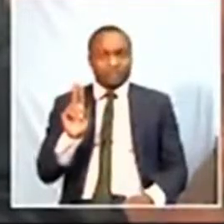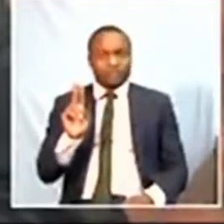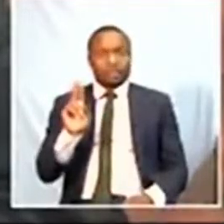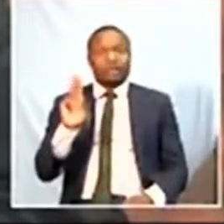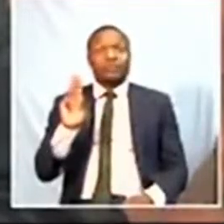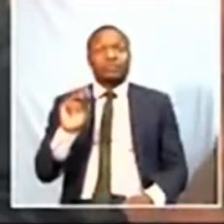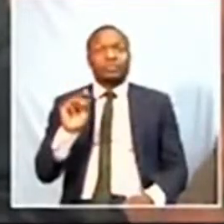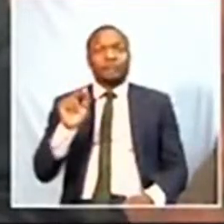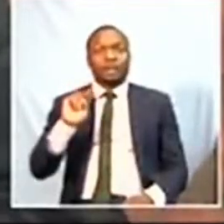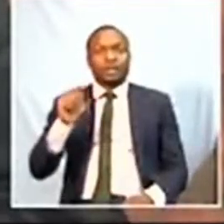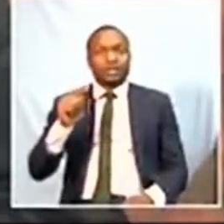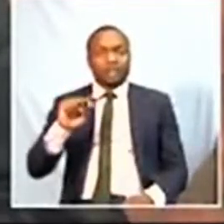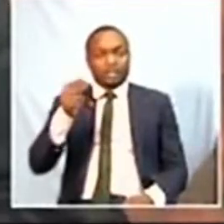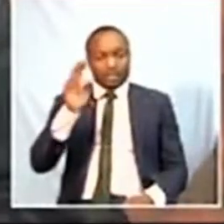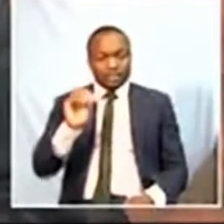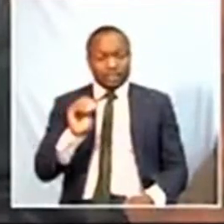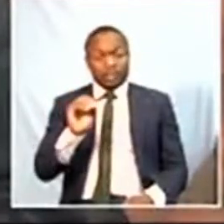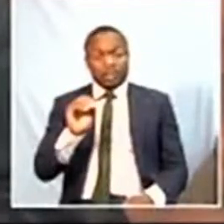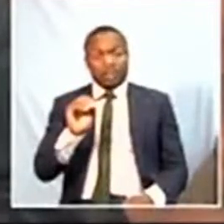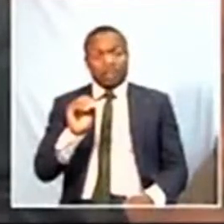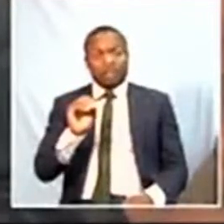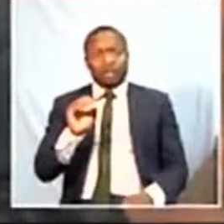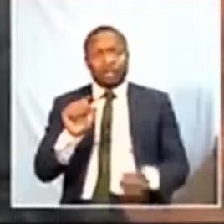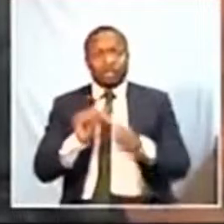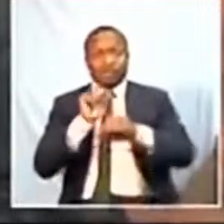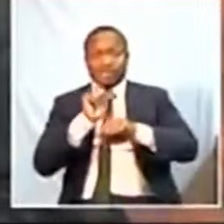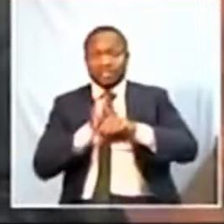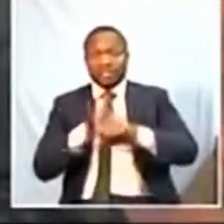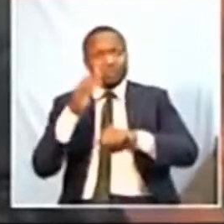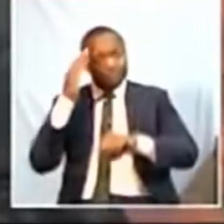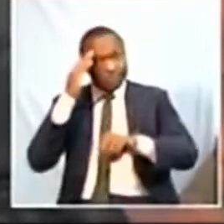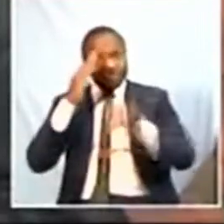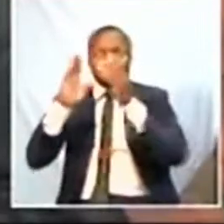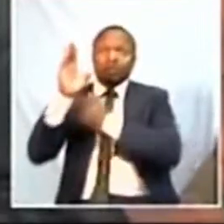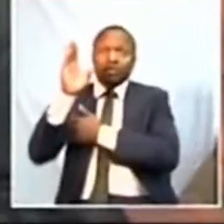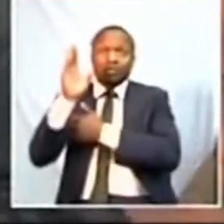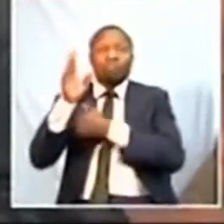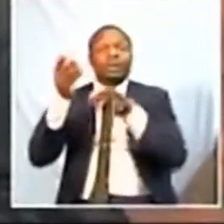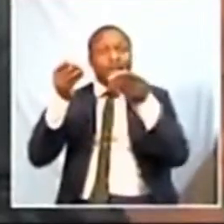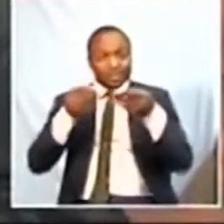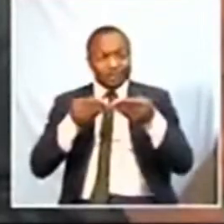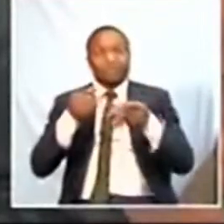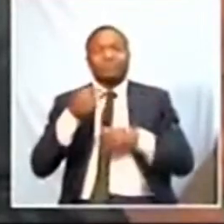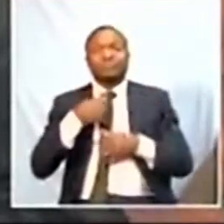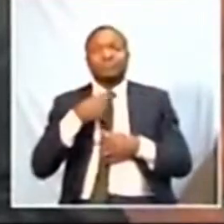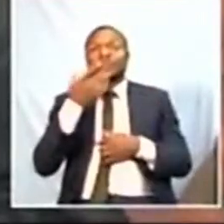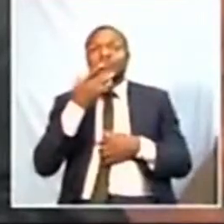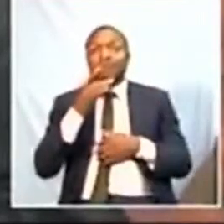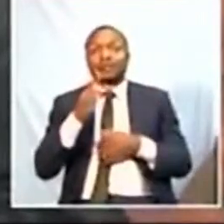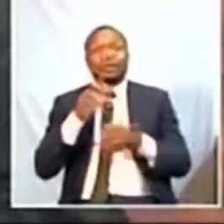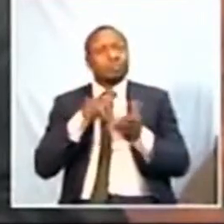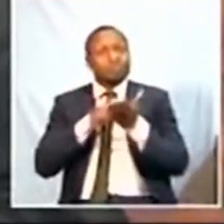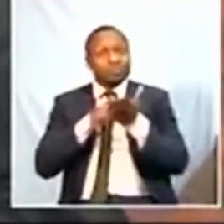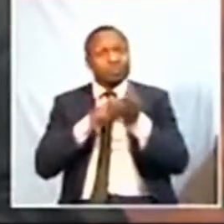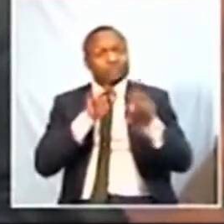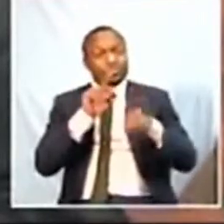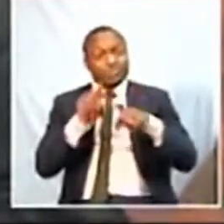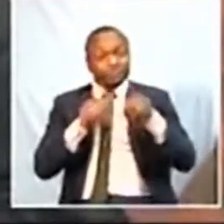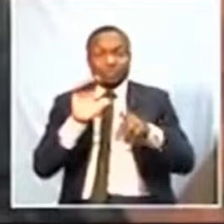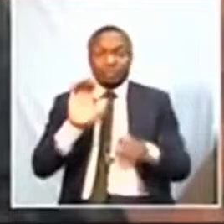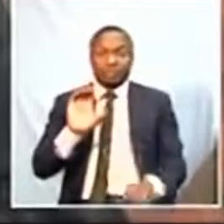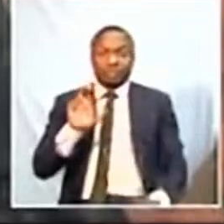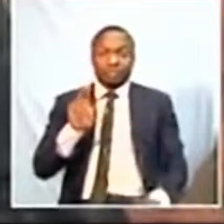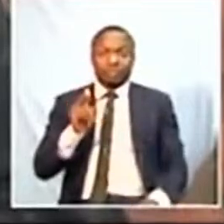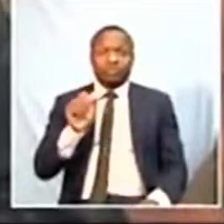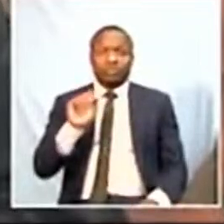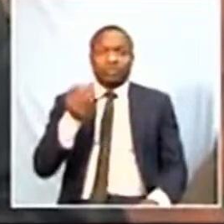know, God has privileged me to represent the people of Joseph and Zambia. I come here. Even